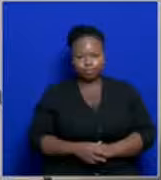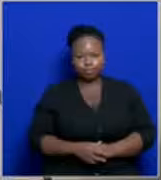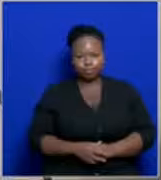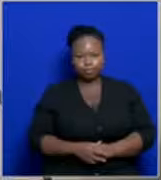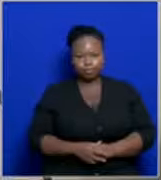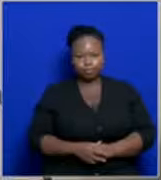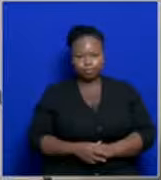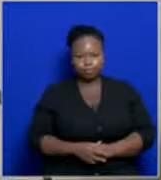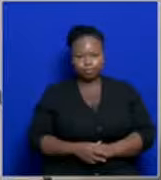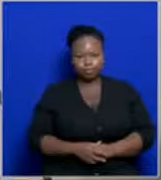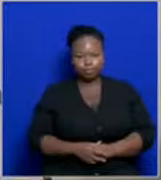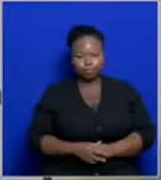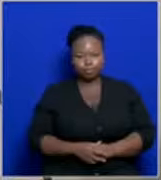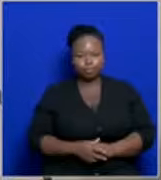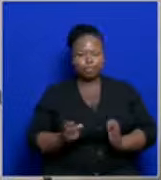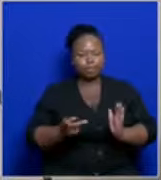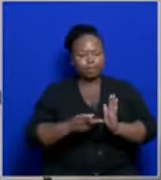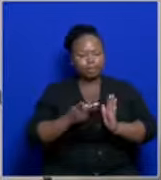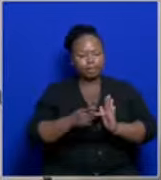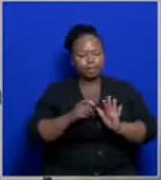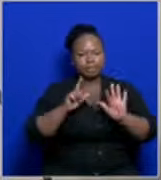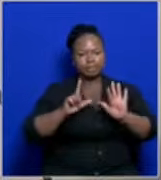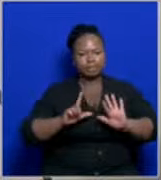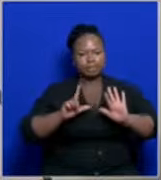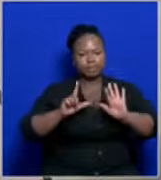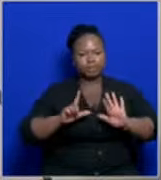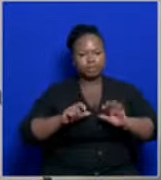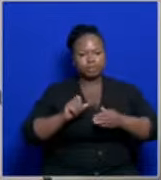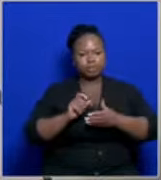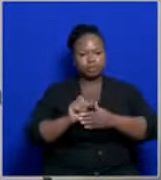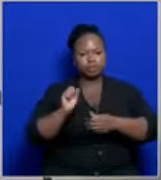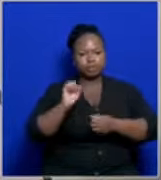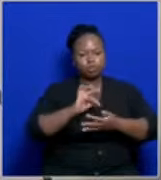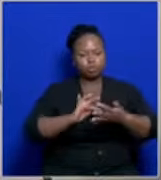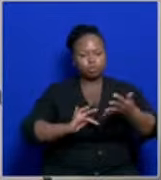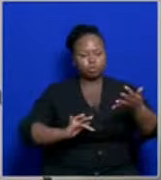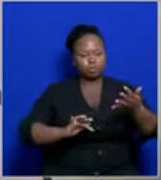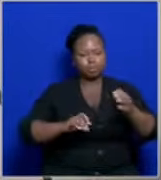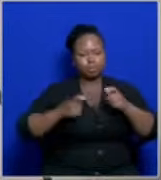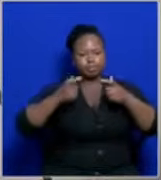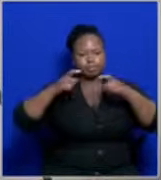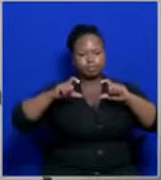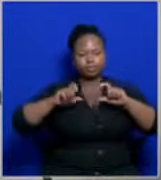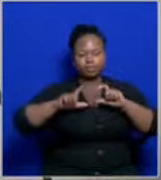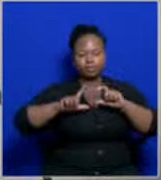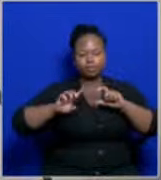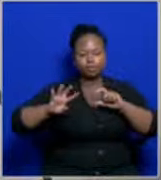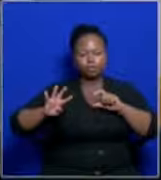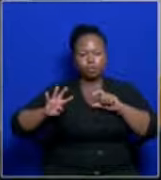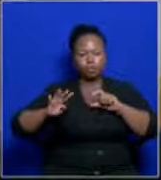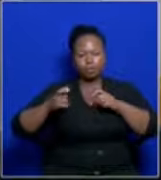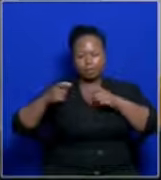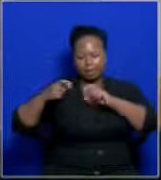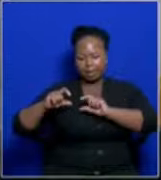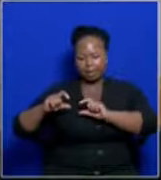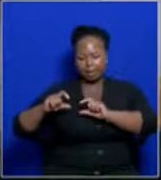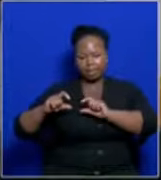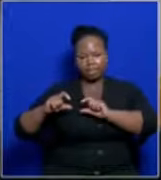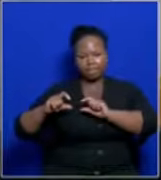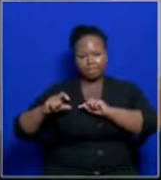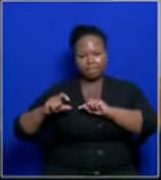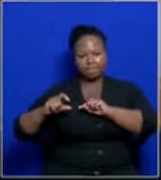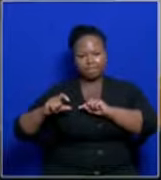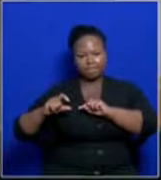At page 17 of your statement, paragraph 74, you have a little paragraph there headed criminal